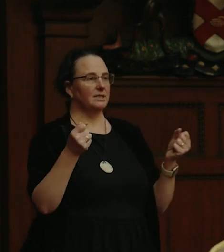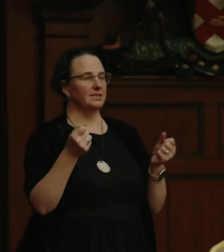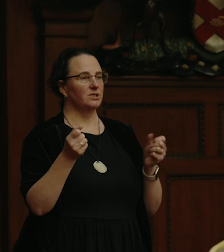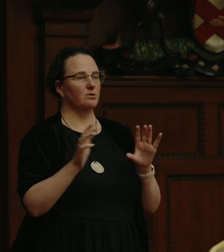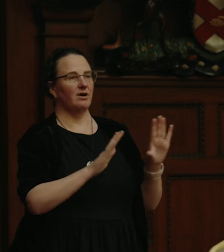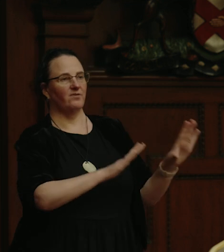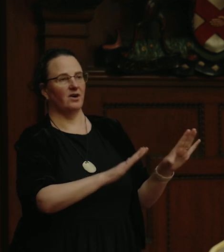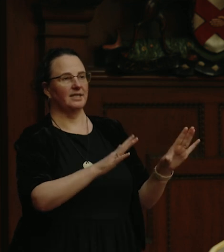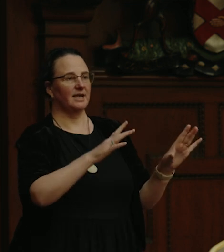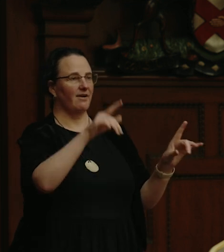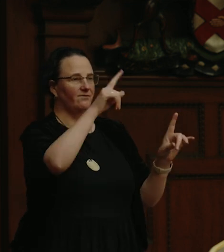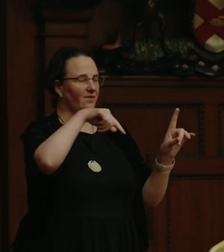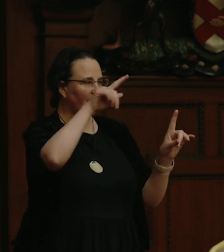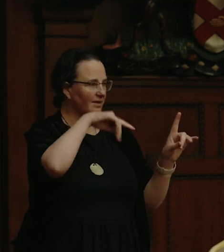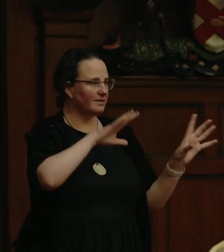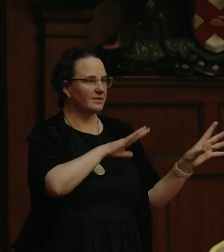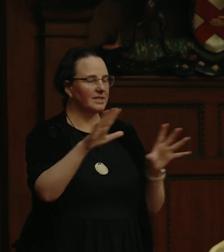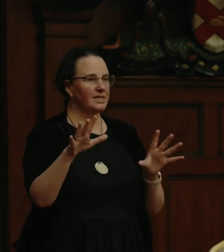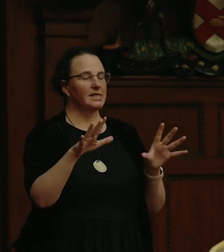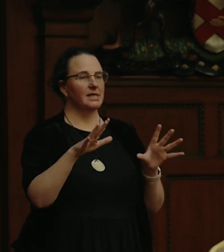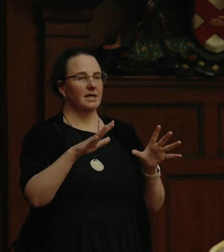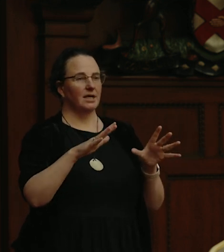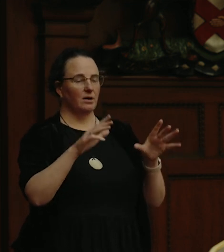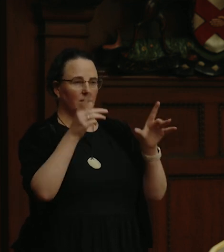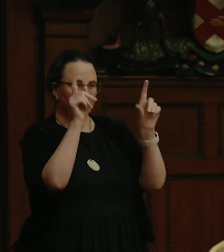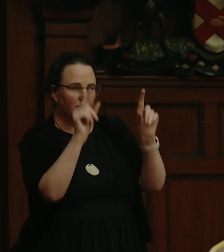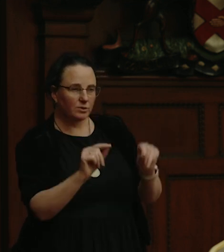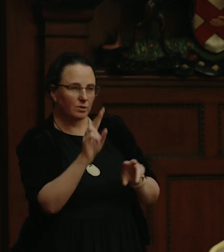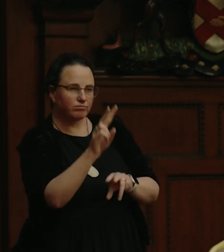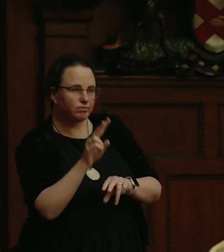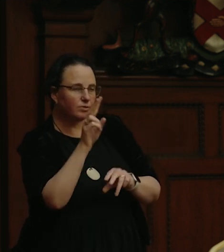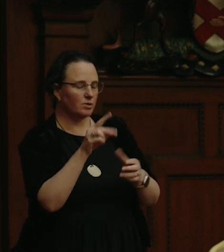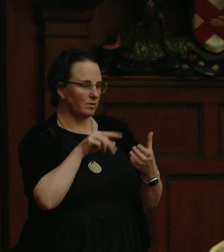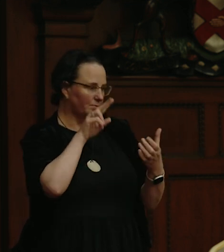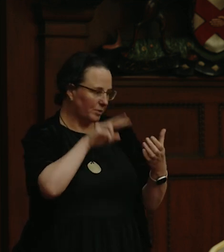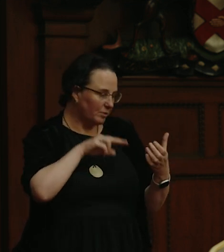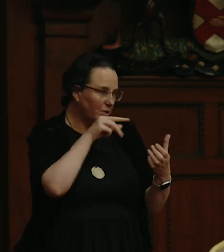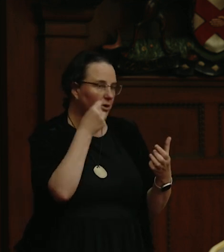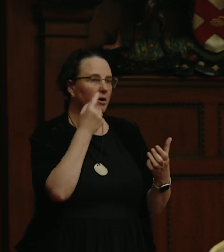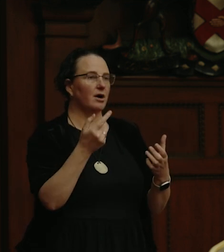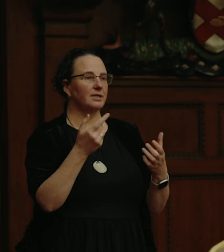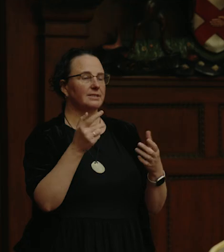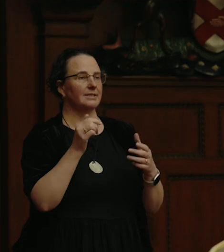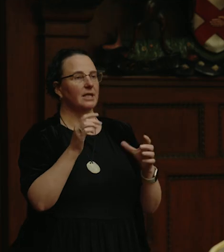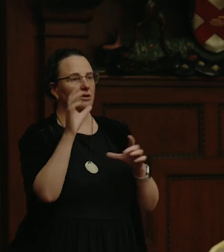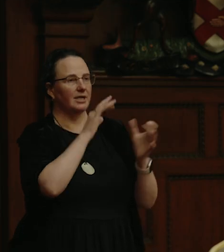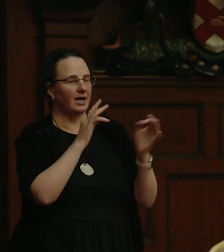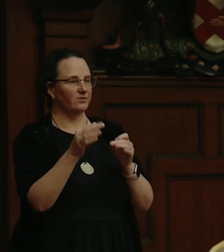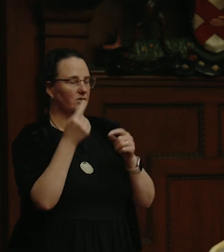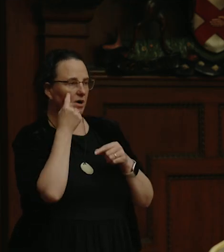humidity, avoiding fans, screen time and taking visual breaks, protective eye care. I also have this little bit at the bottom